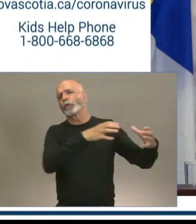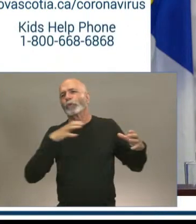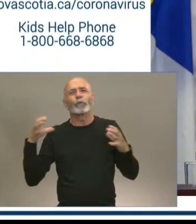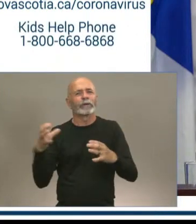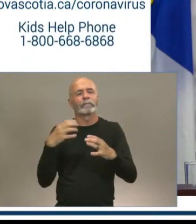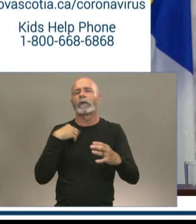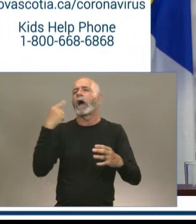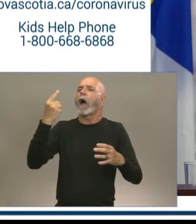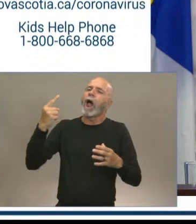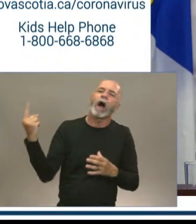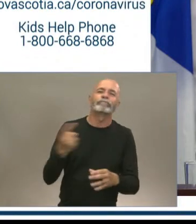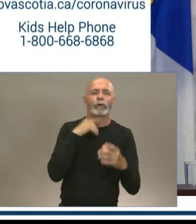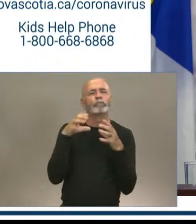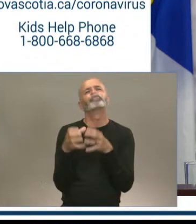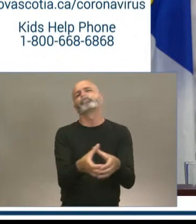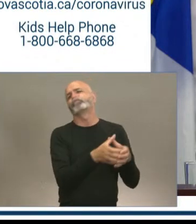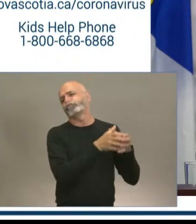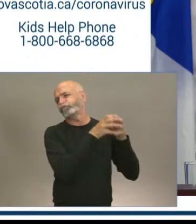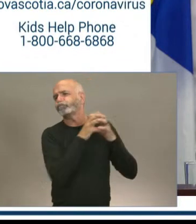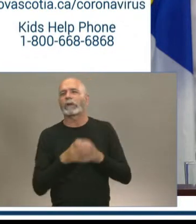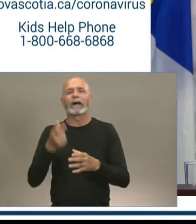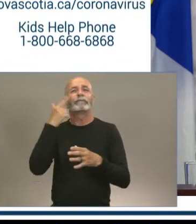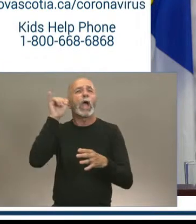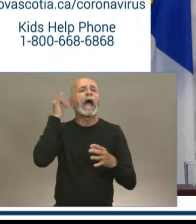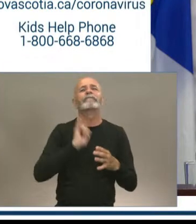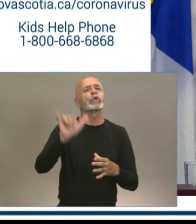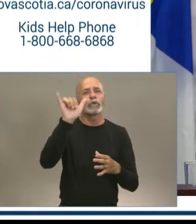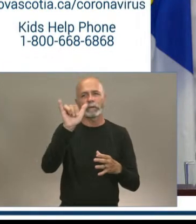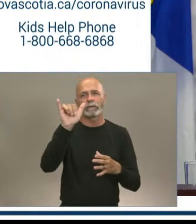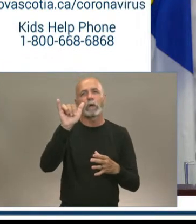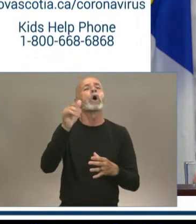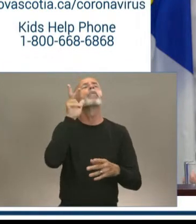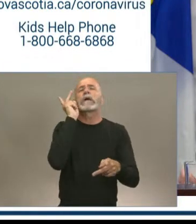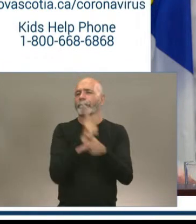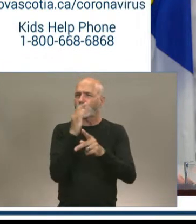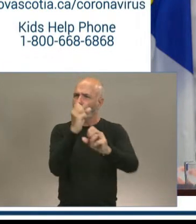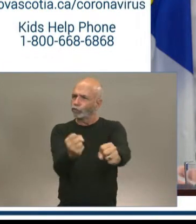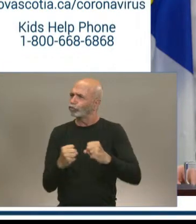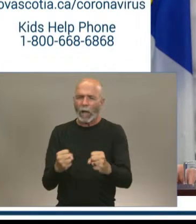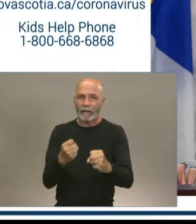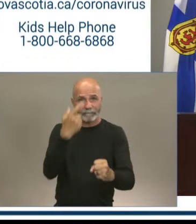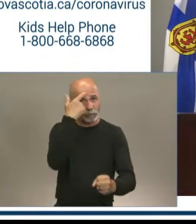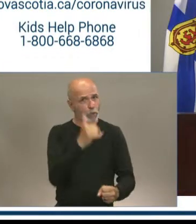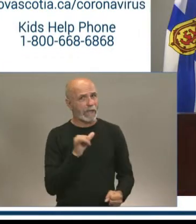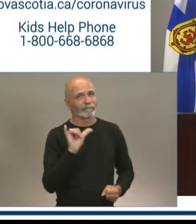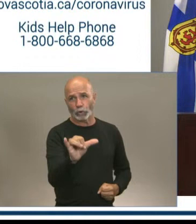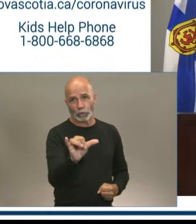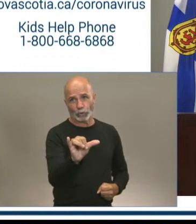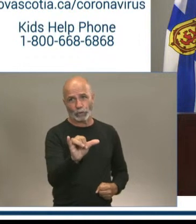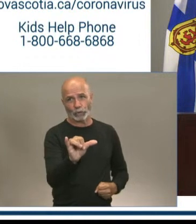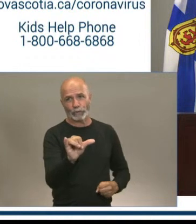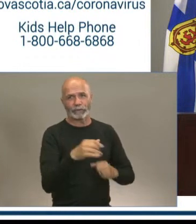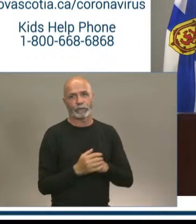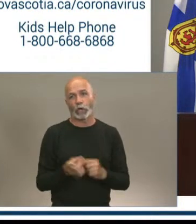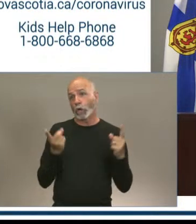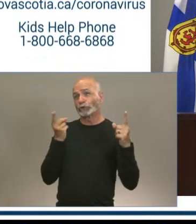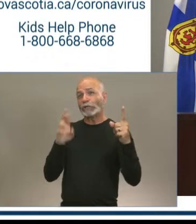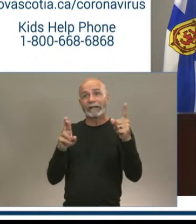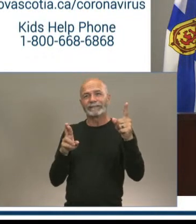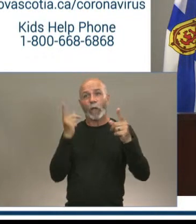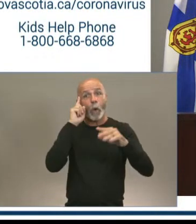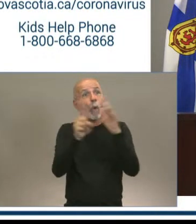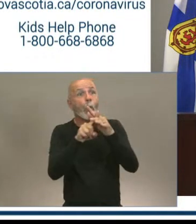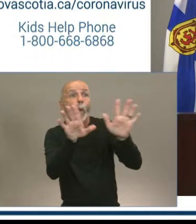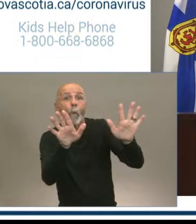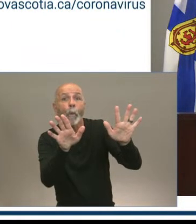forever, will be, stronger together. I just thought of something just now. Tomorrow is the last day, official day